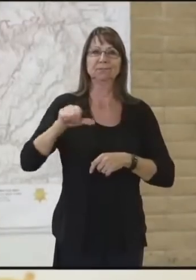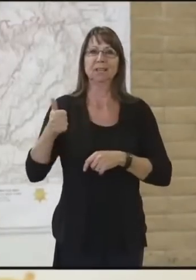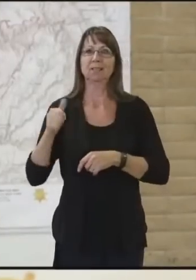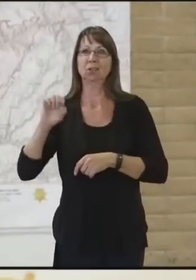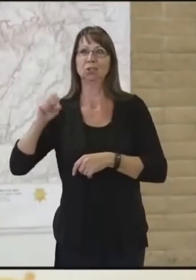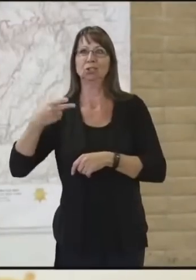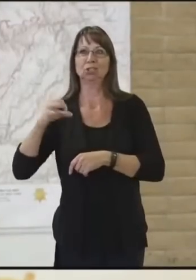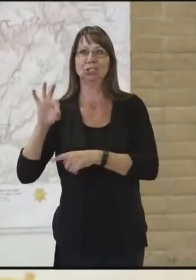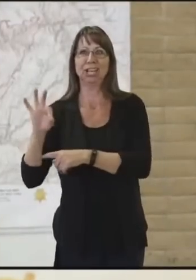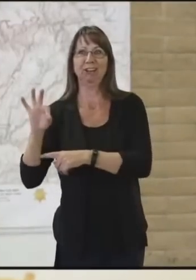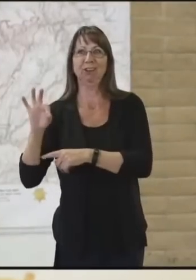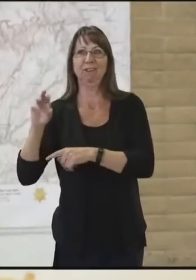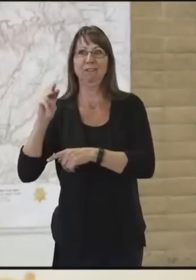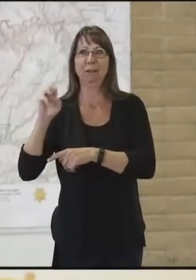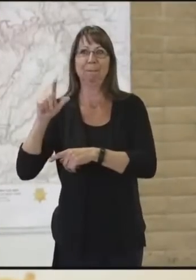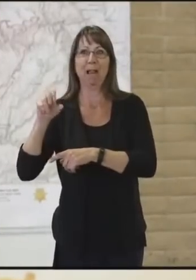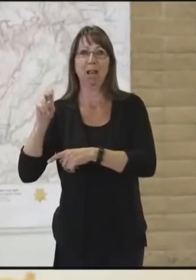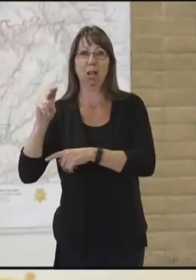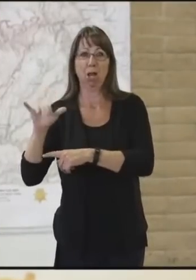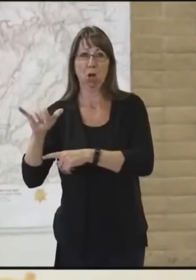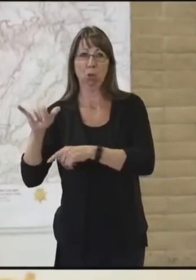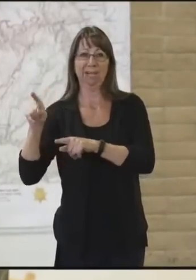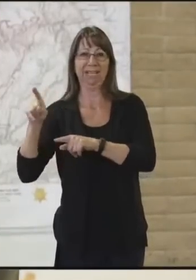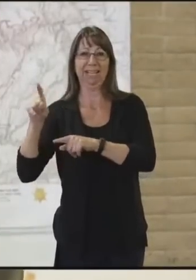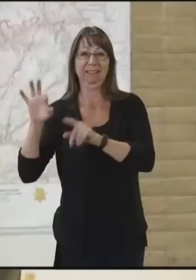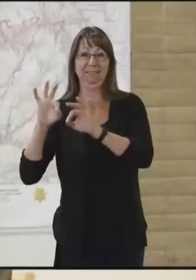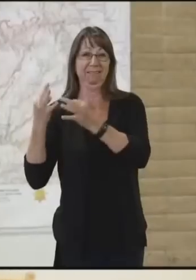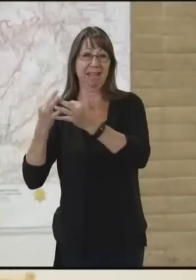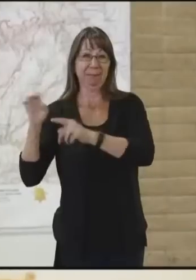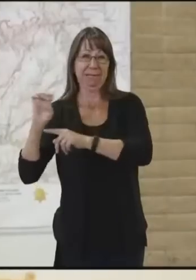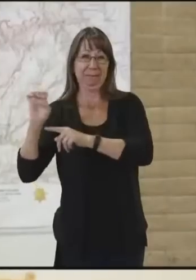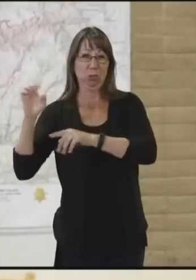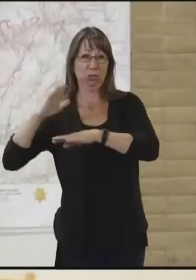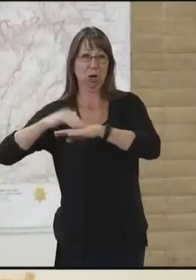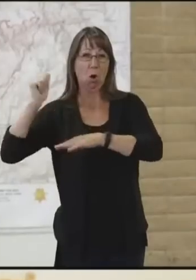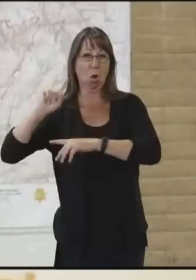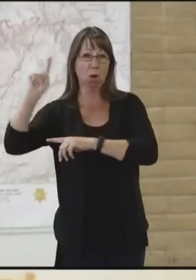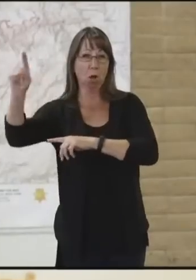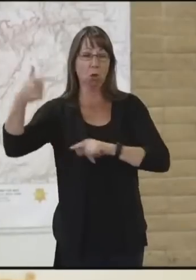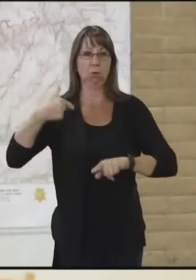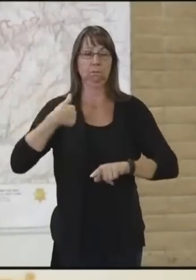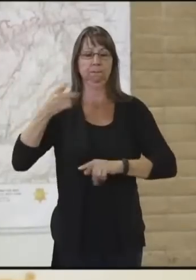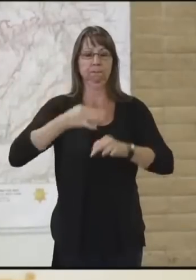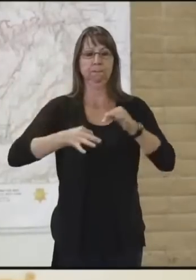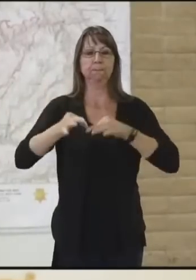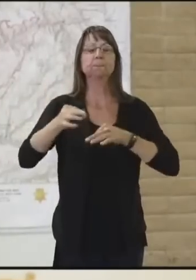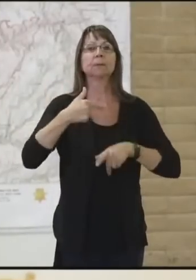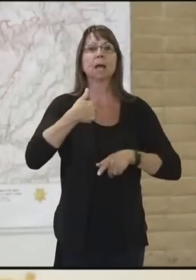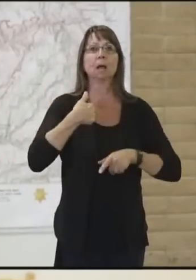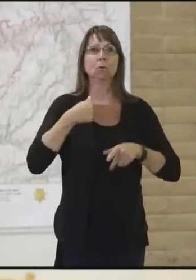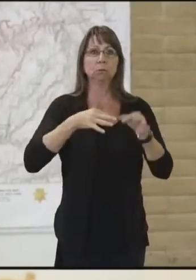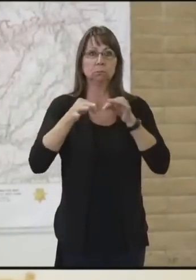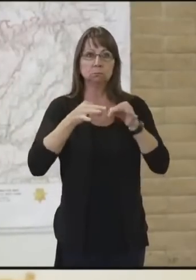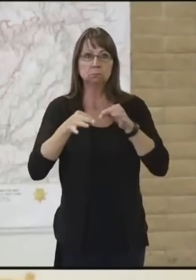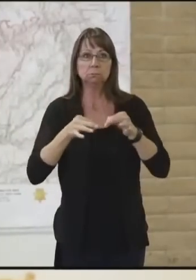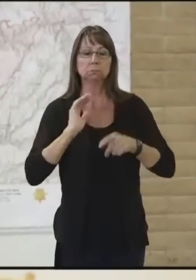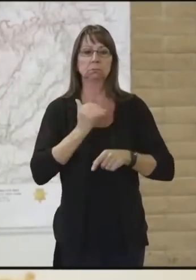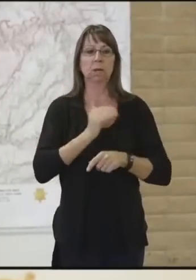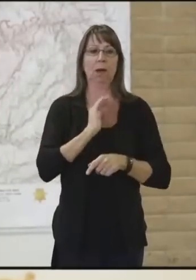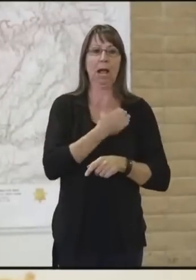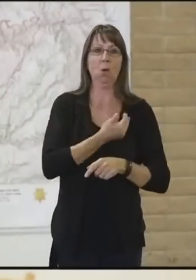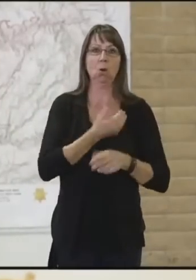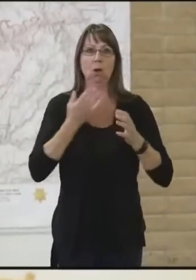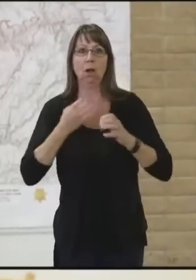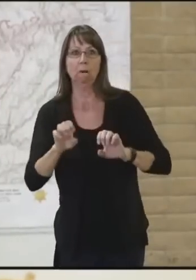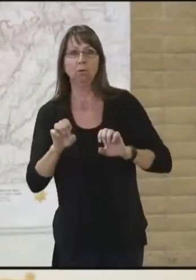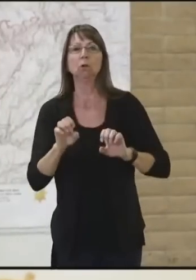tonight. So I will be talking to you about the ongoing efforts by the Butte County Sheriff's Office in